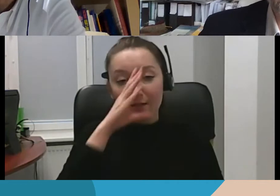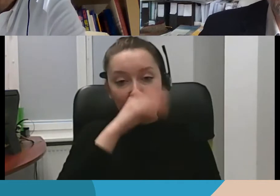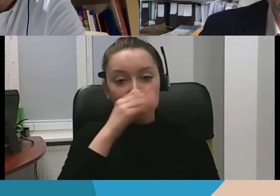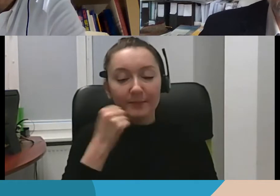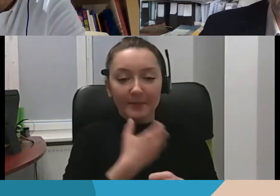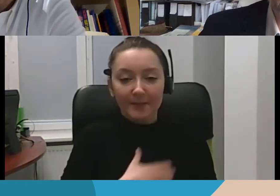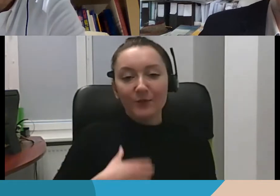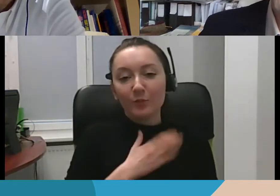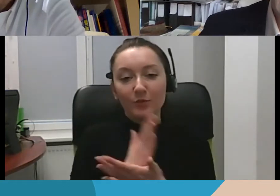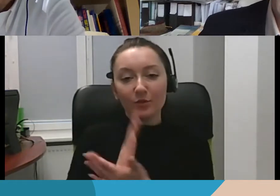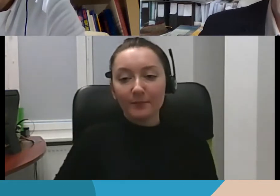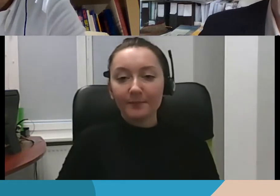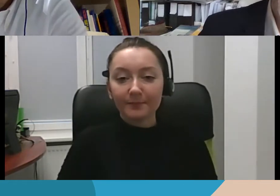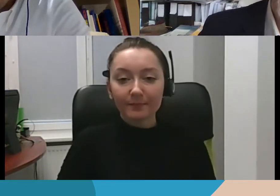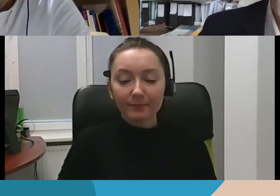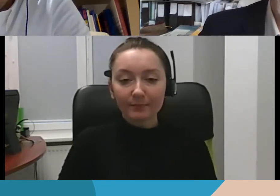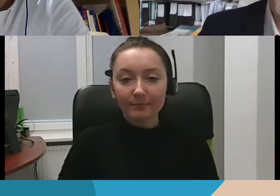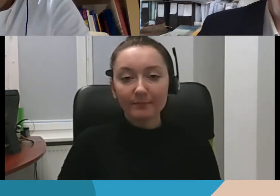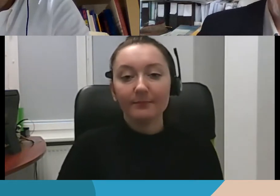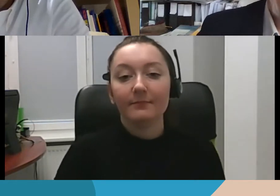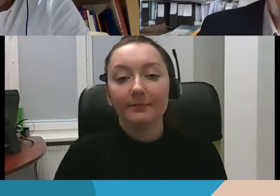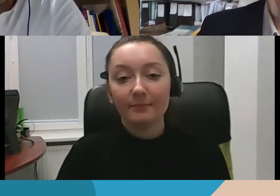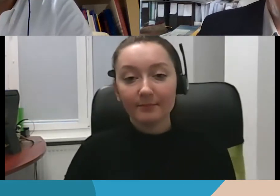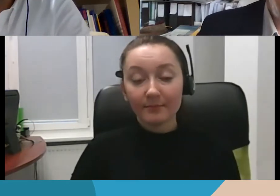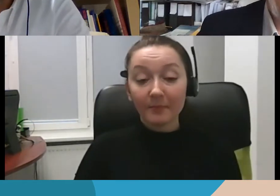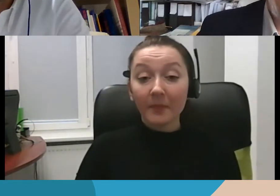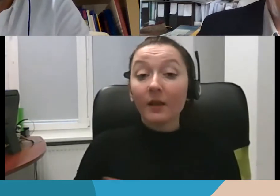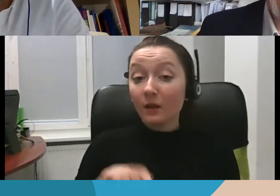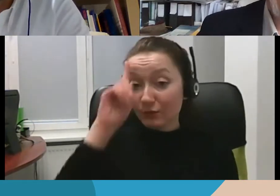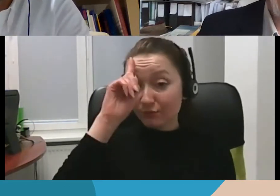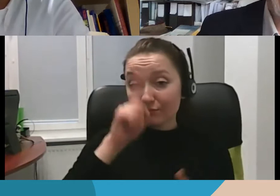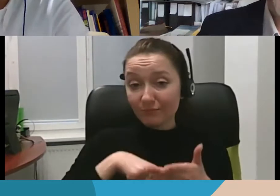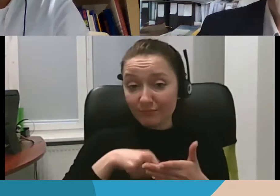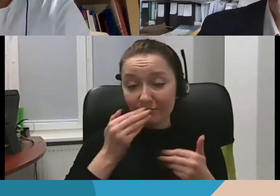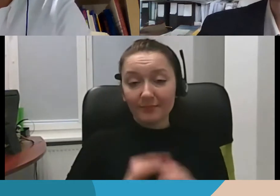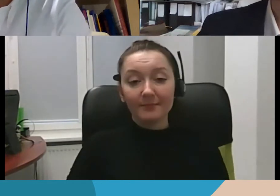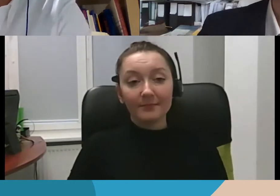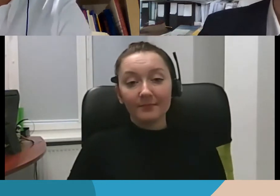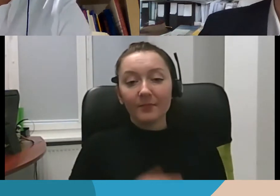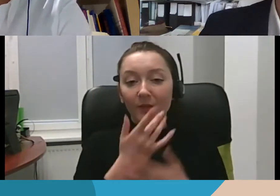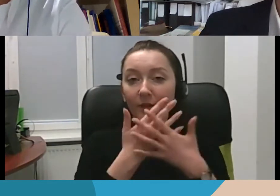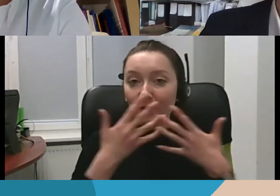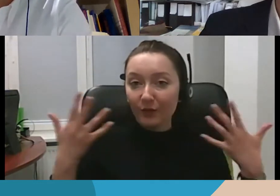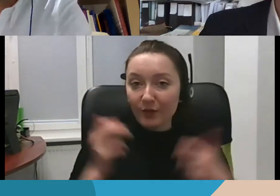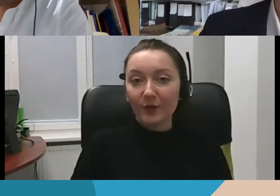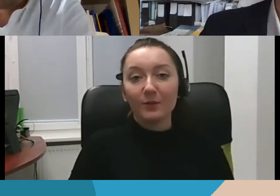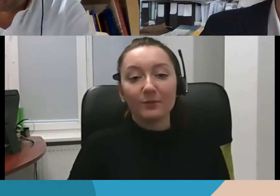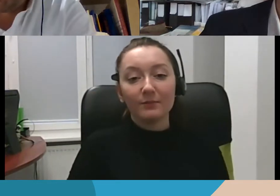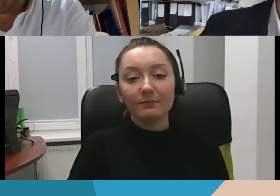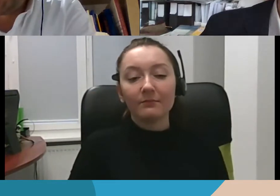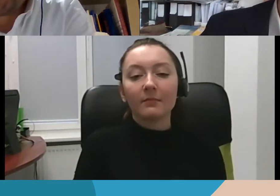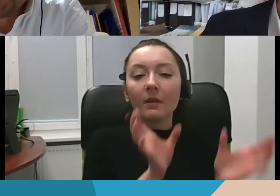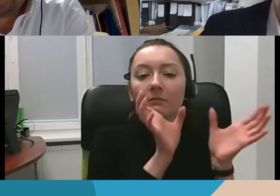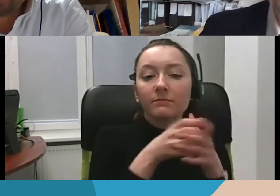this respect, and I hope that the actors, various actors, will go for such